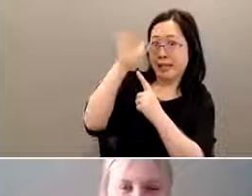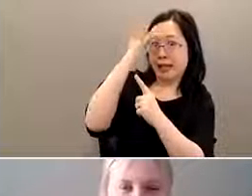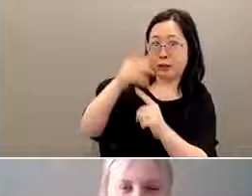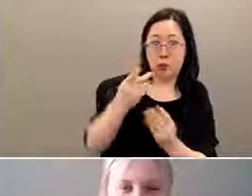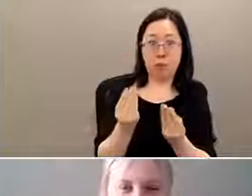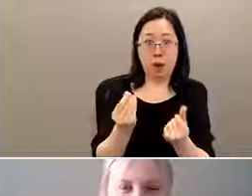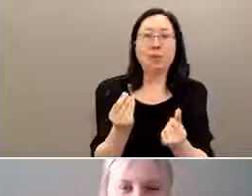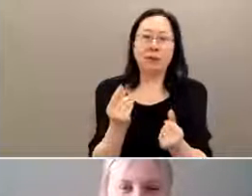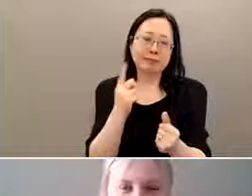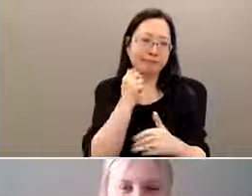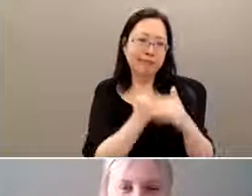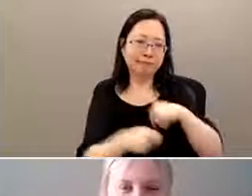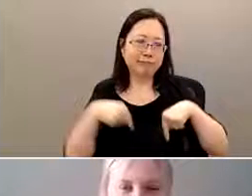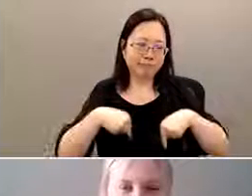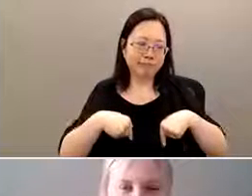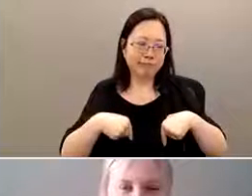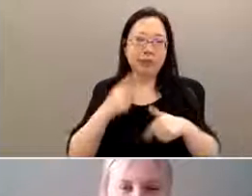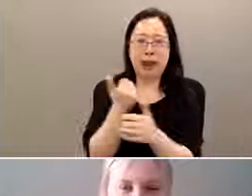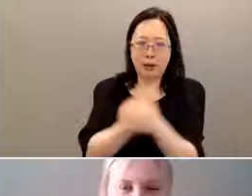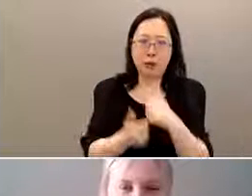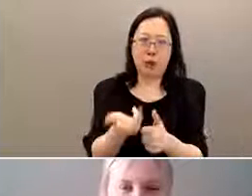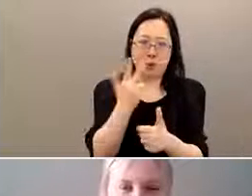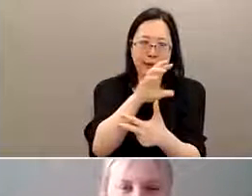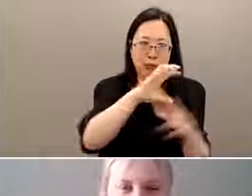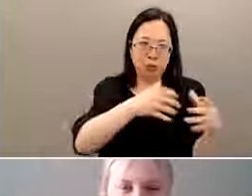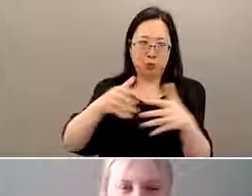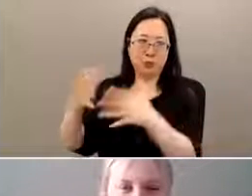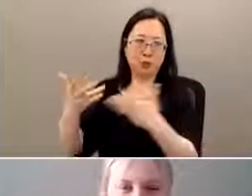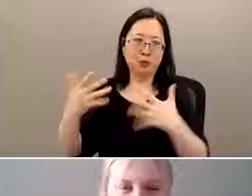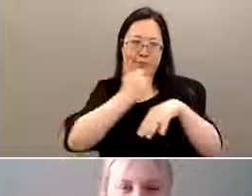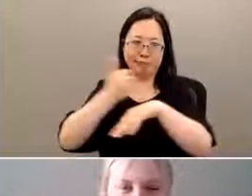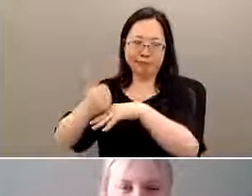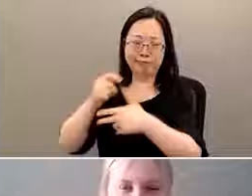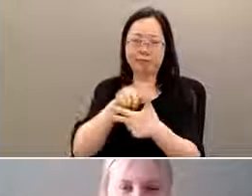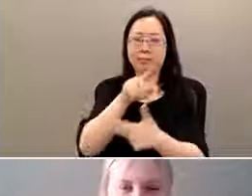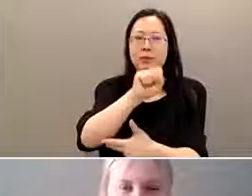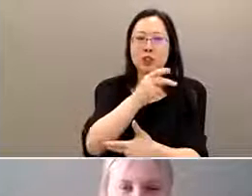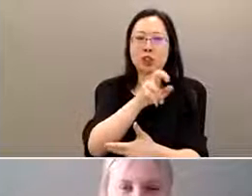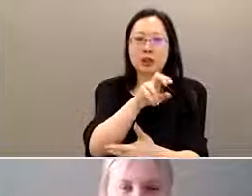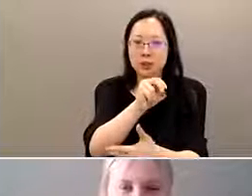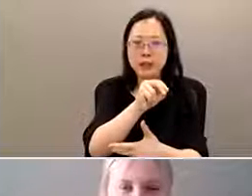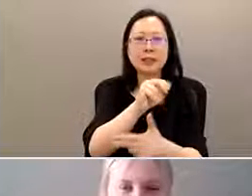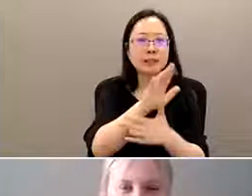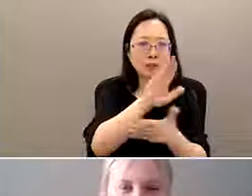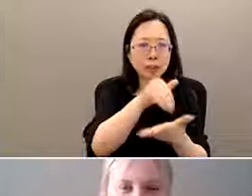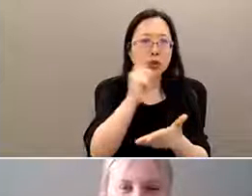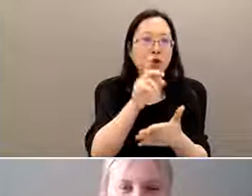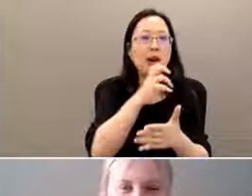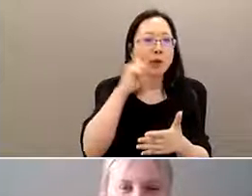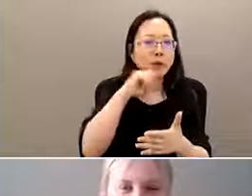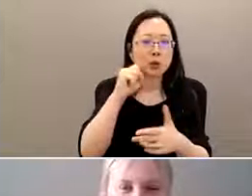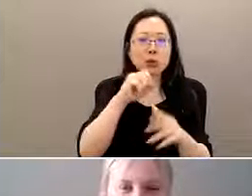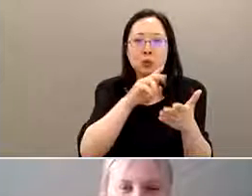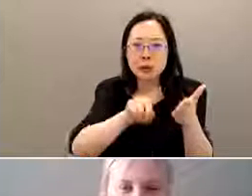the 3 partners. So the Sheridan Centre for Elder Research and the authors